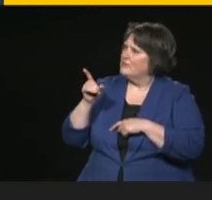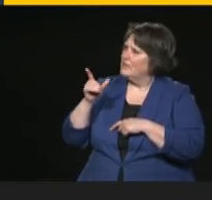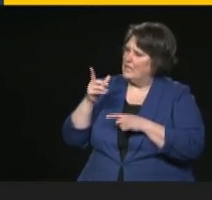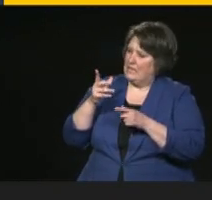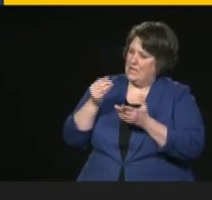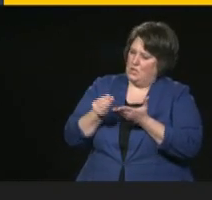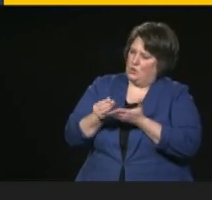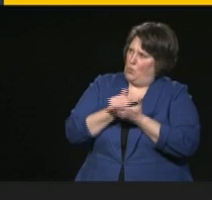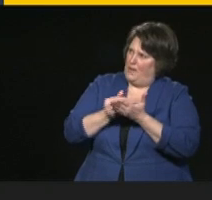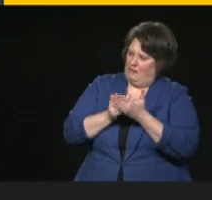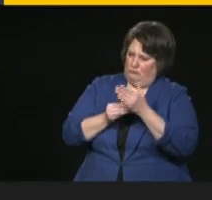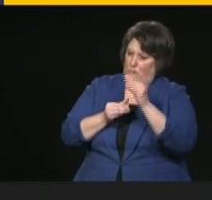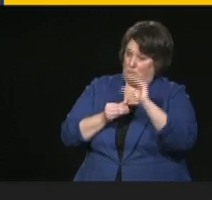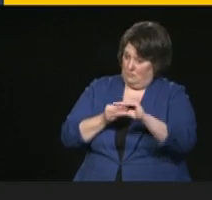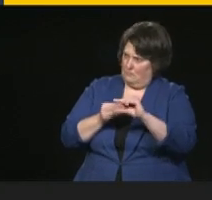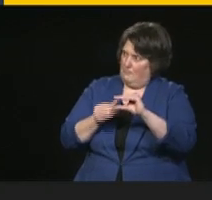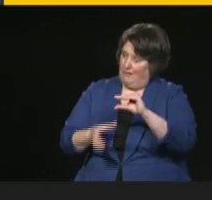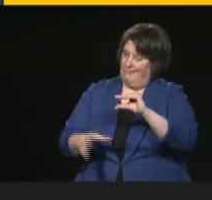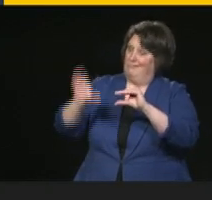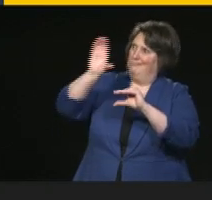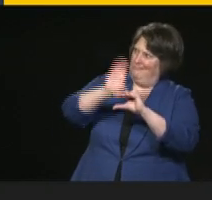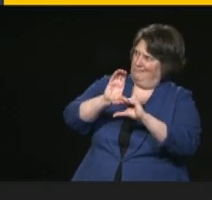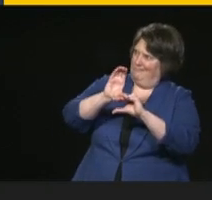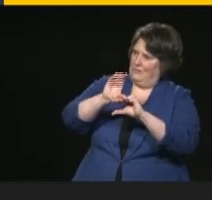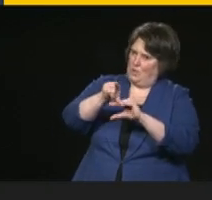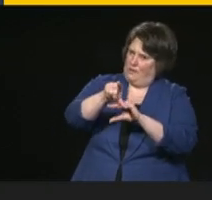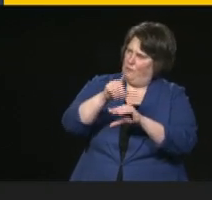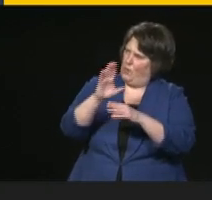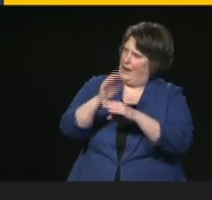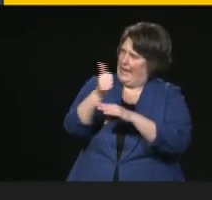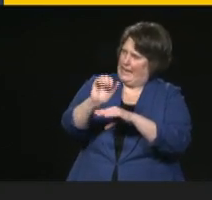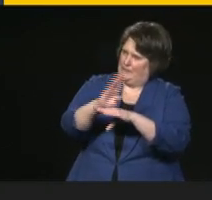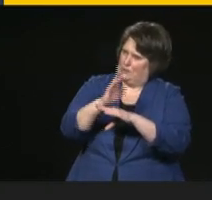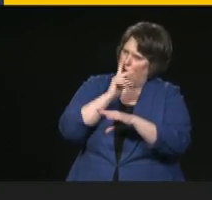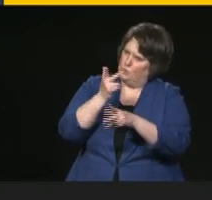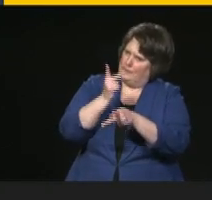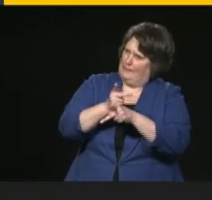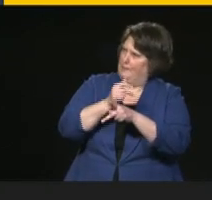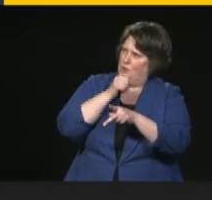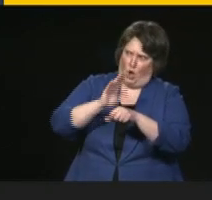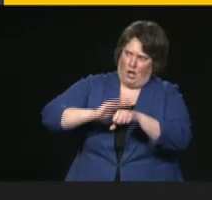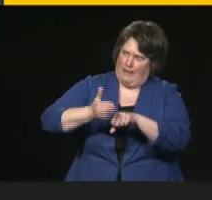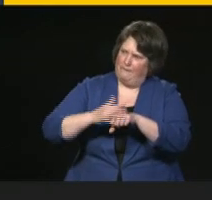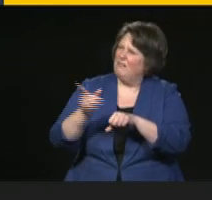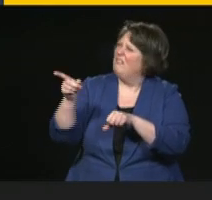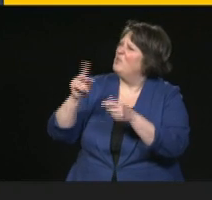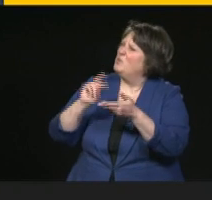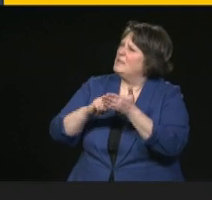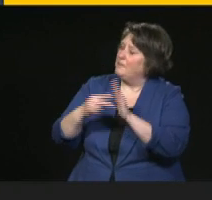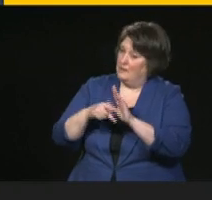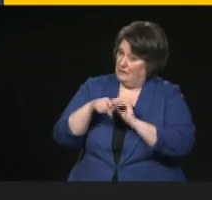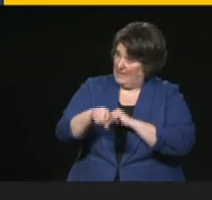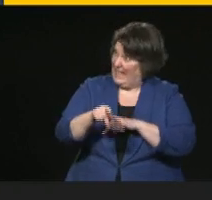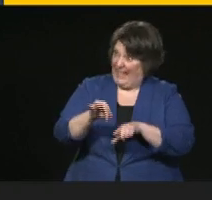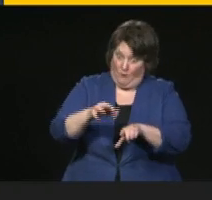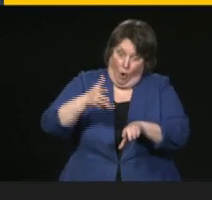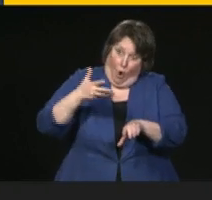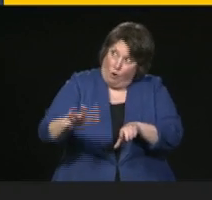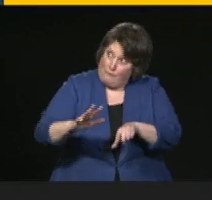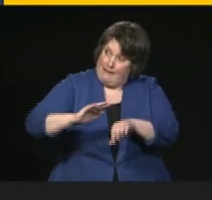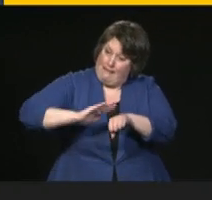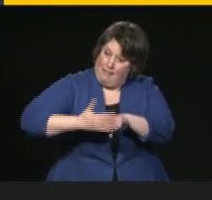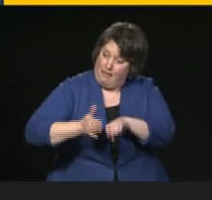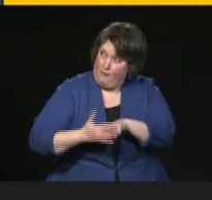their staff. Can you clarify what that means? Does that mean if a business has laid off some employees through this that they wouldn't be eligible, or they'd have